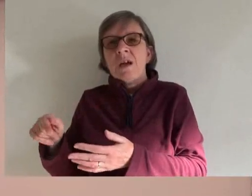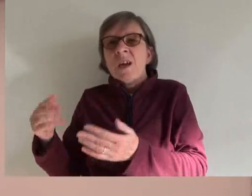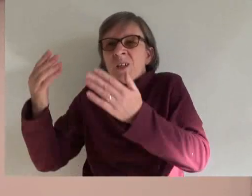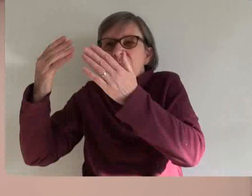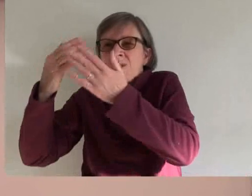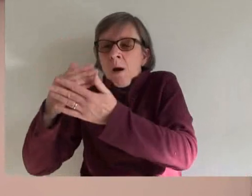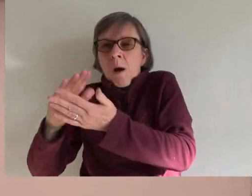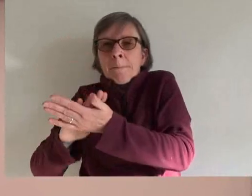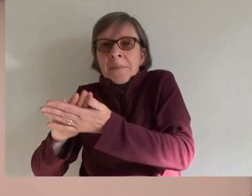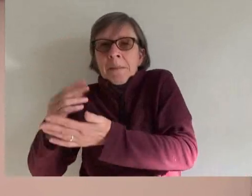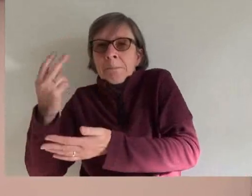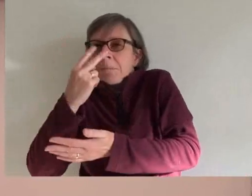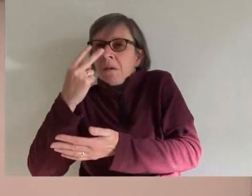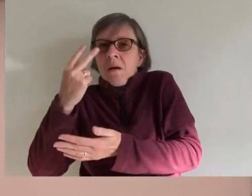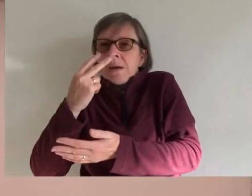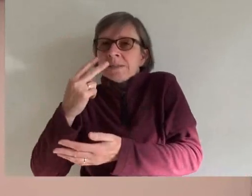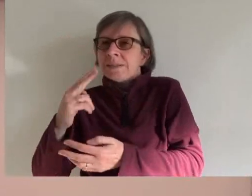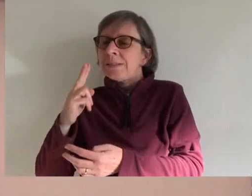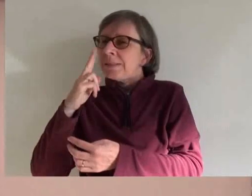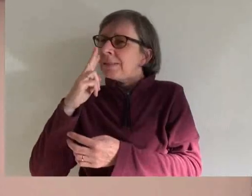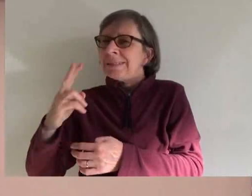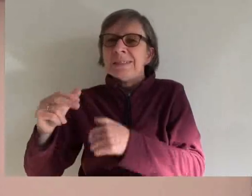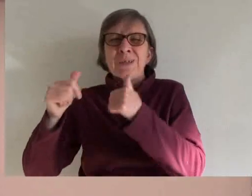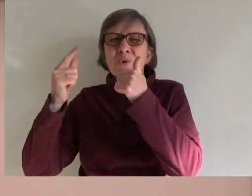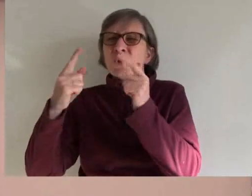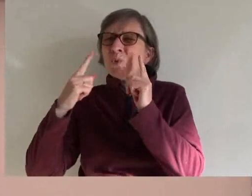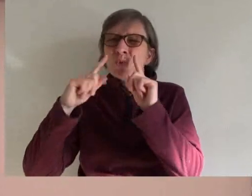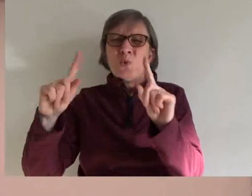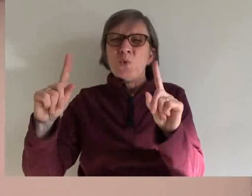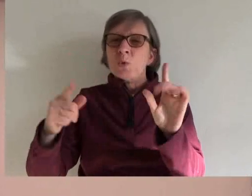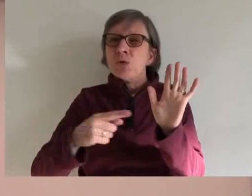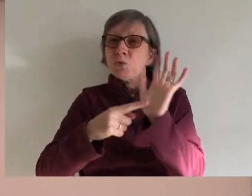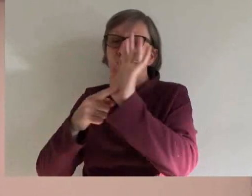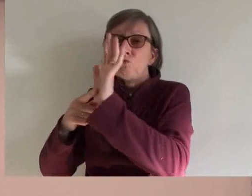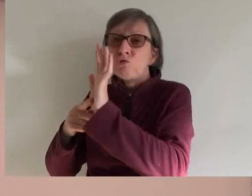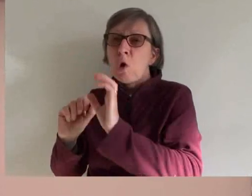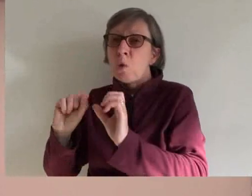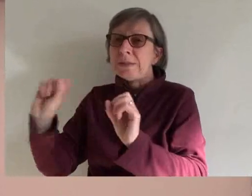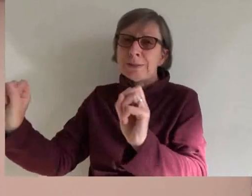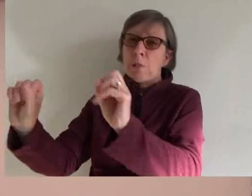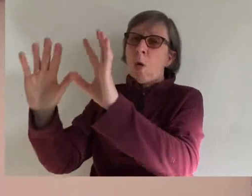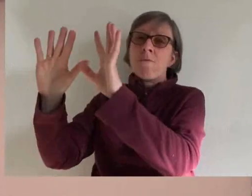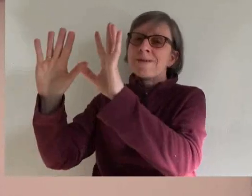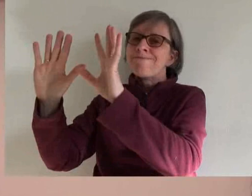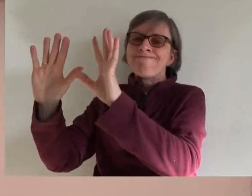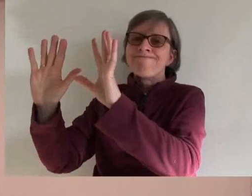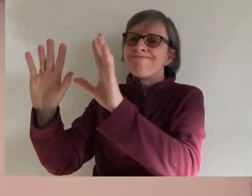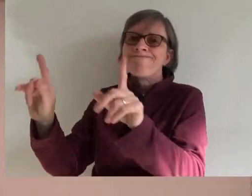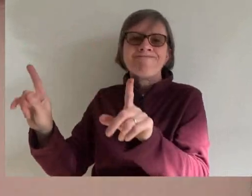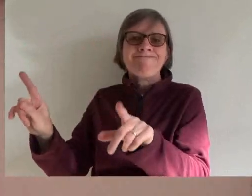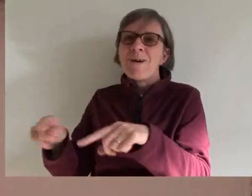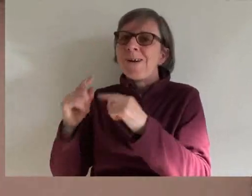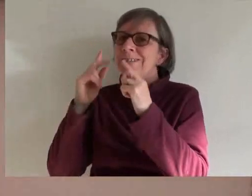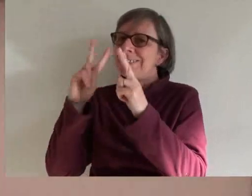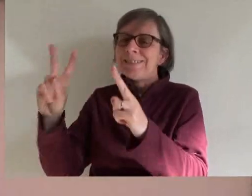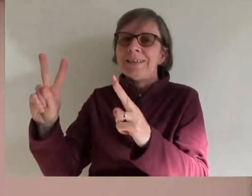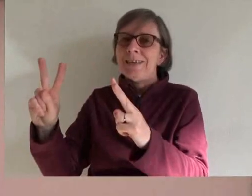cannot see the light of the gospel that displays the glory of Christ, who is the image of God."